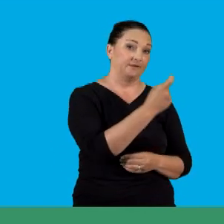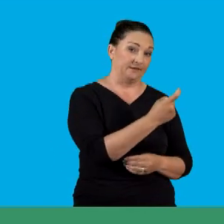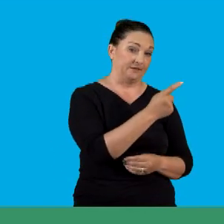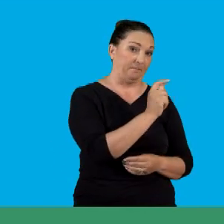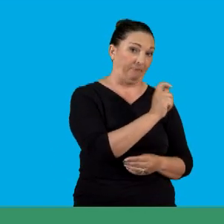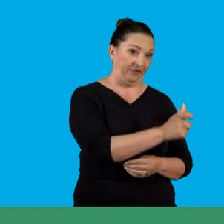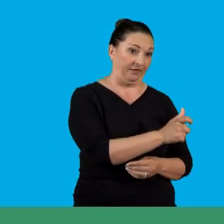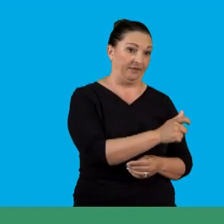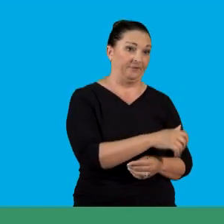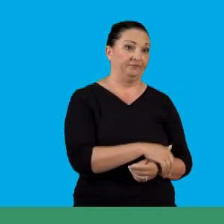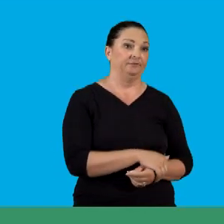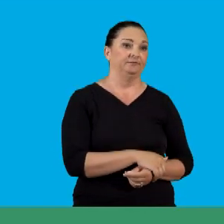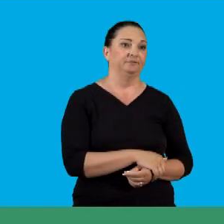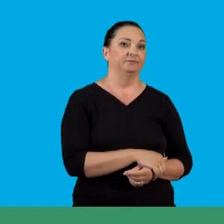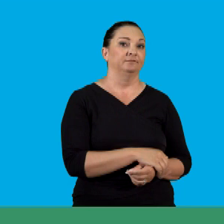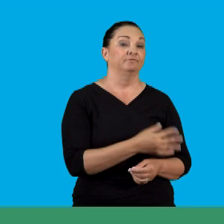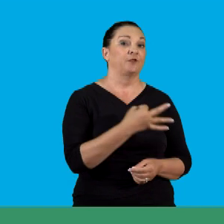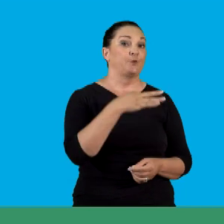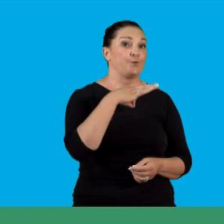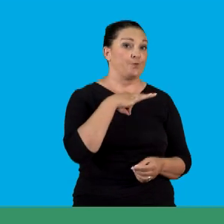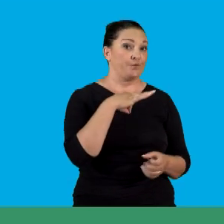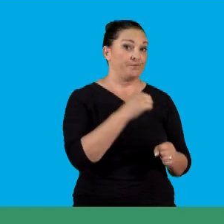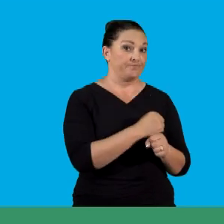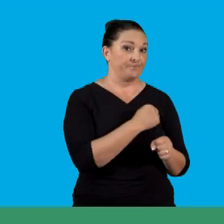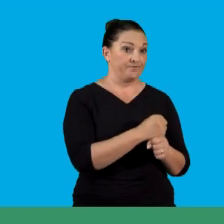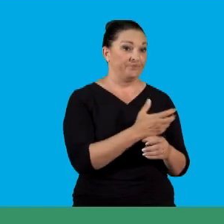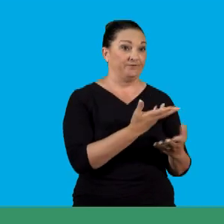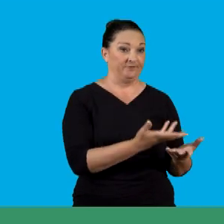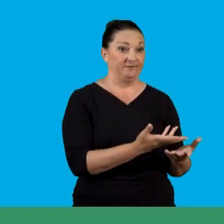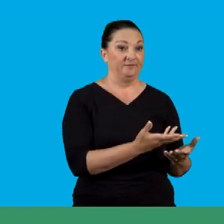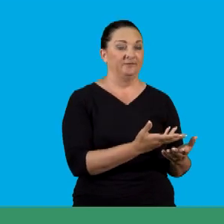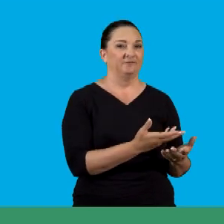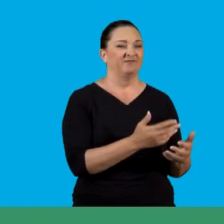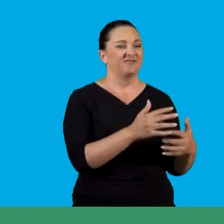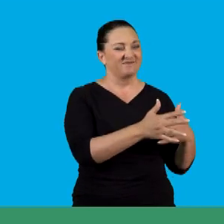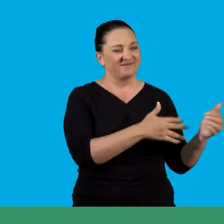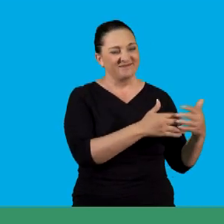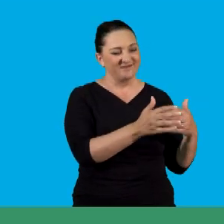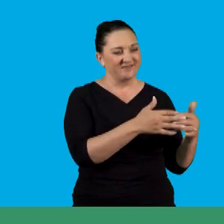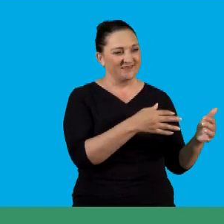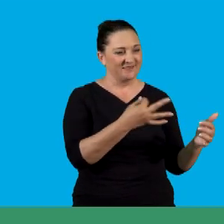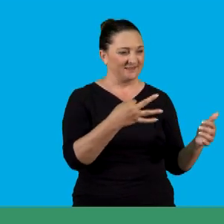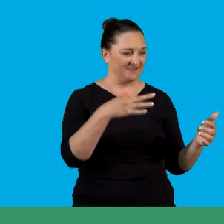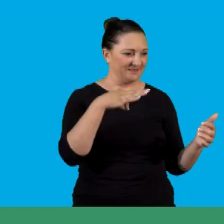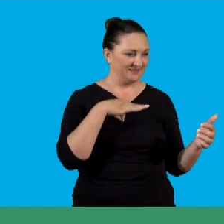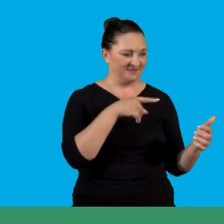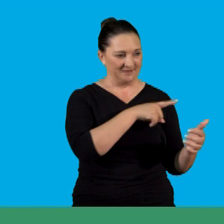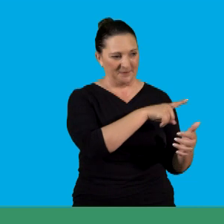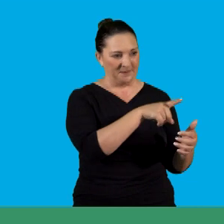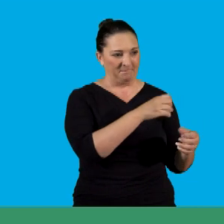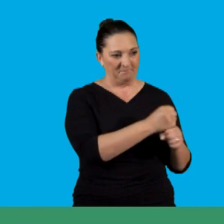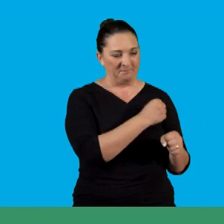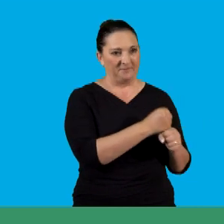on turnover and profits made under the formal sector. So whatever income that we are going to